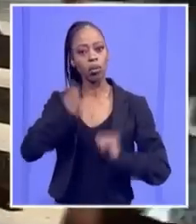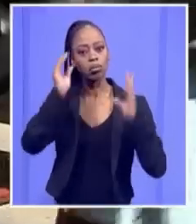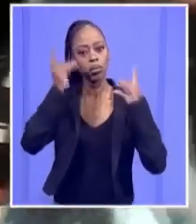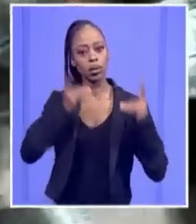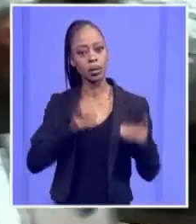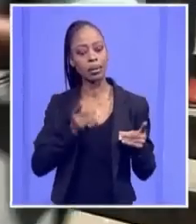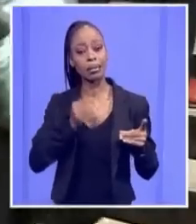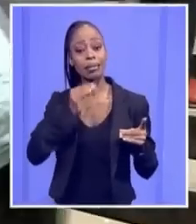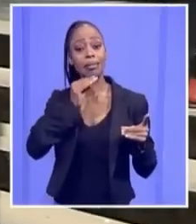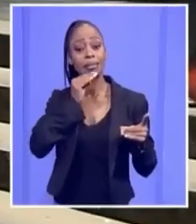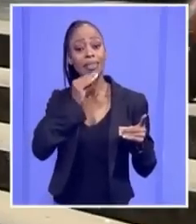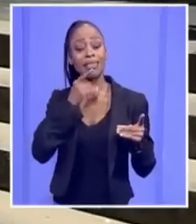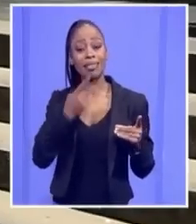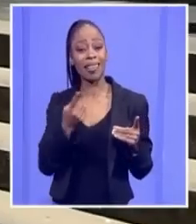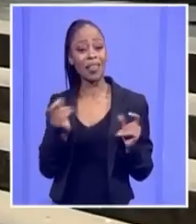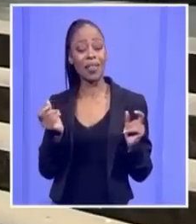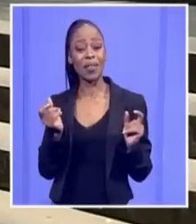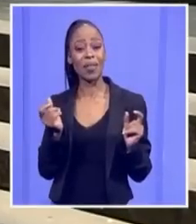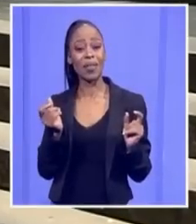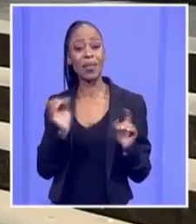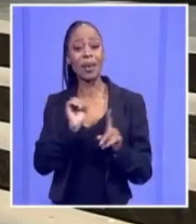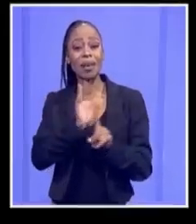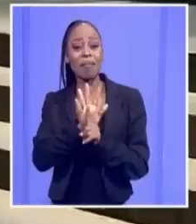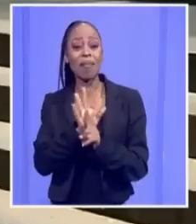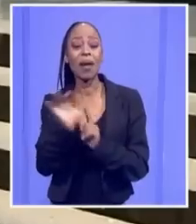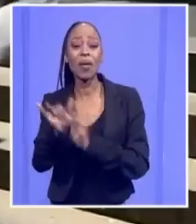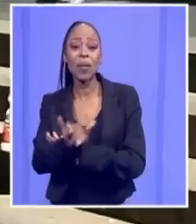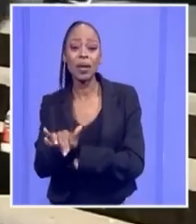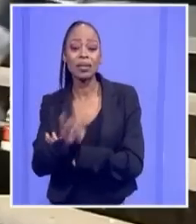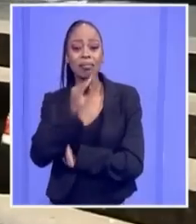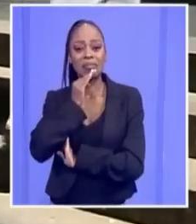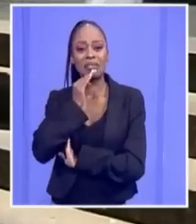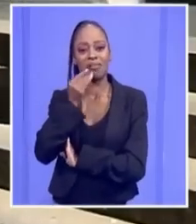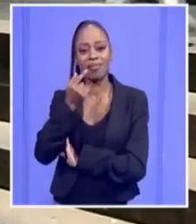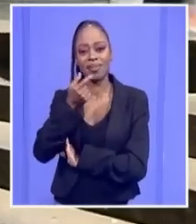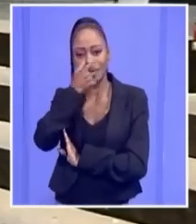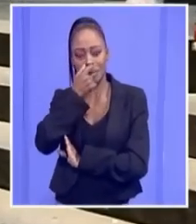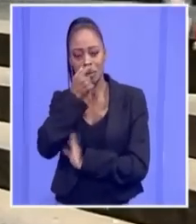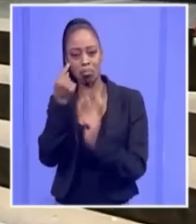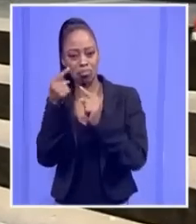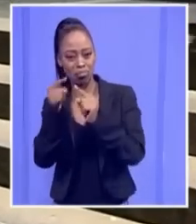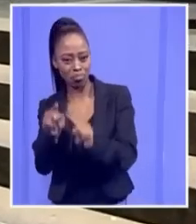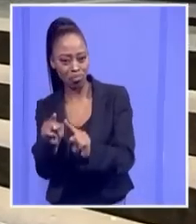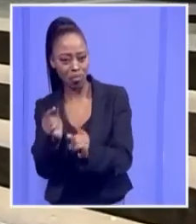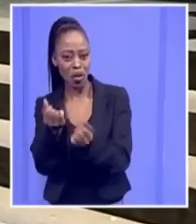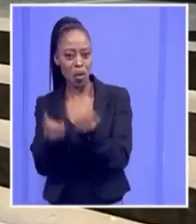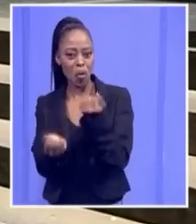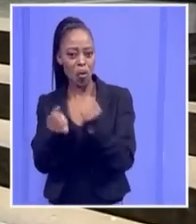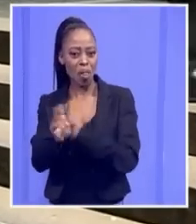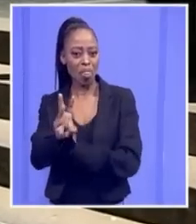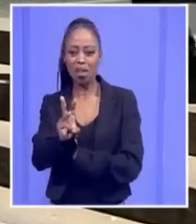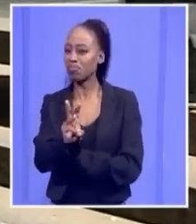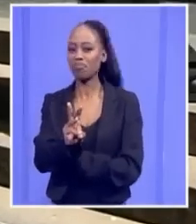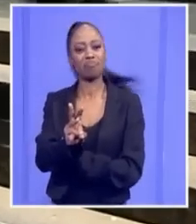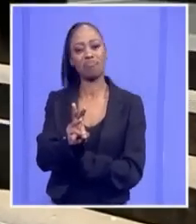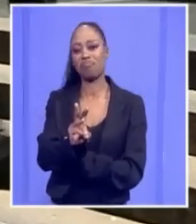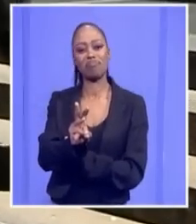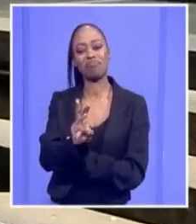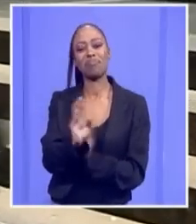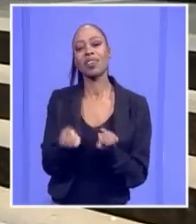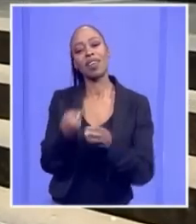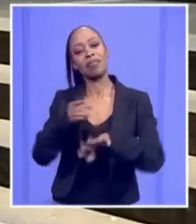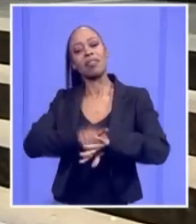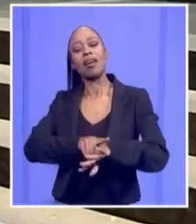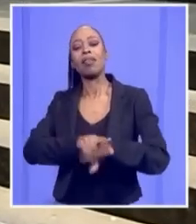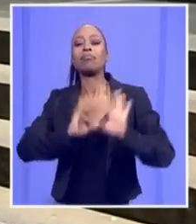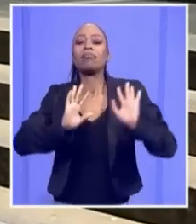essentially means, implications rather, are that the president does not have to appear in the criminal court on Thursday. He's given the space and the time